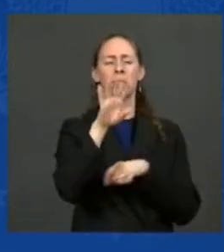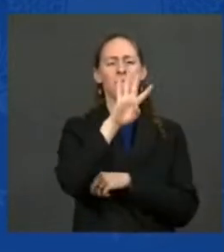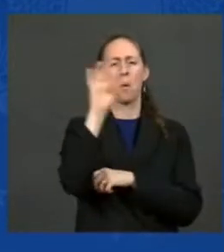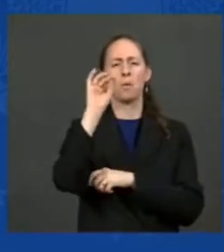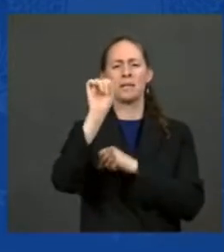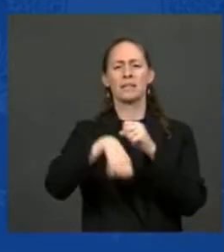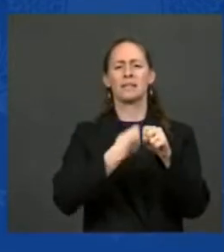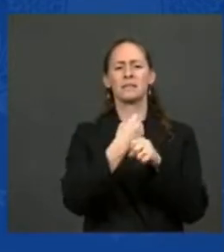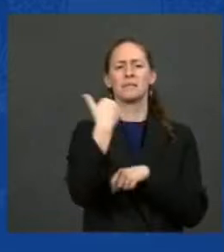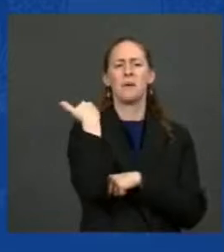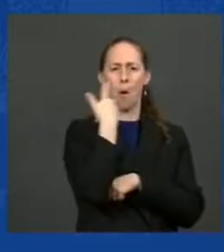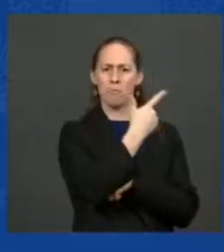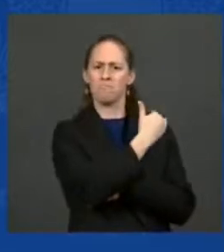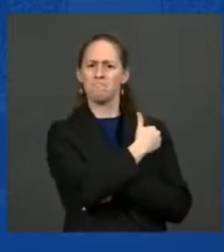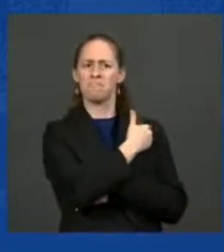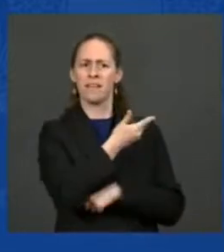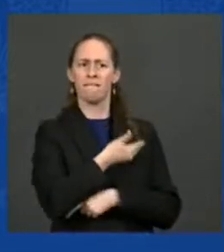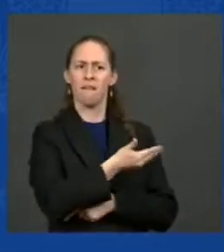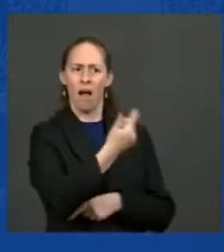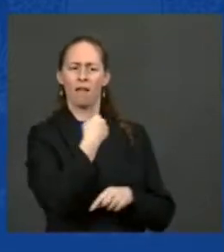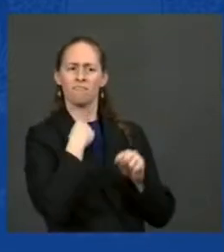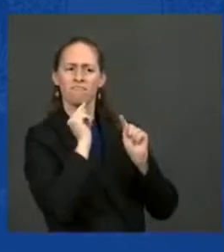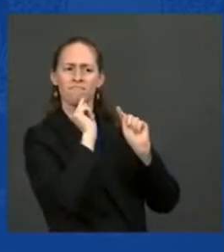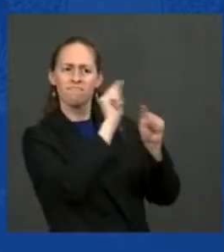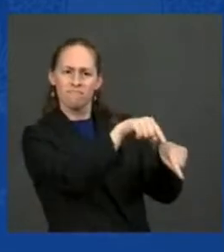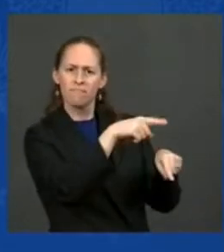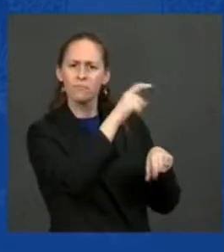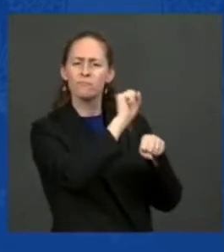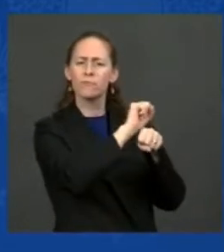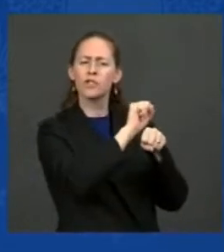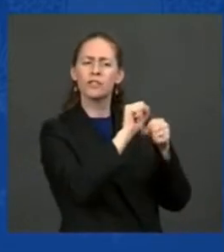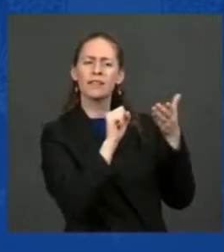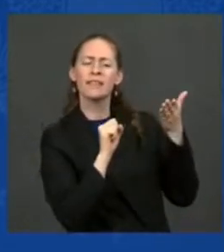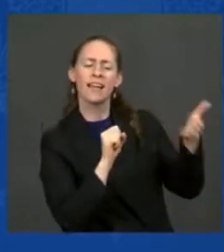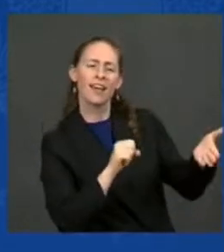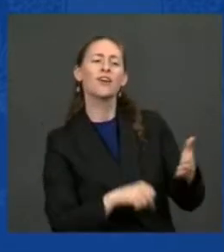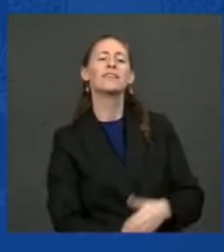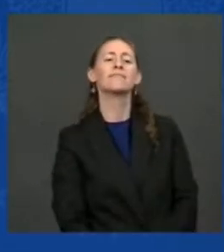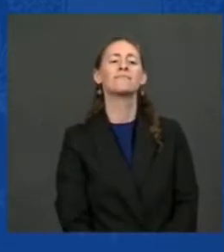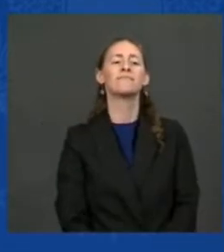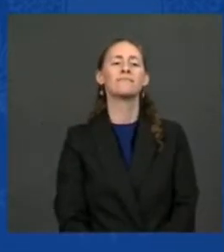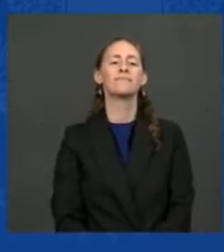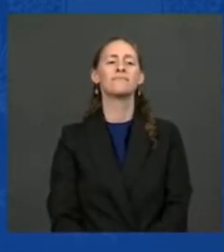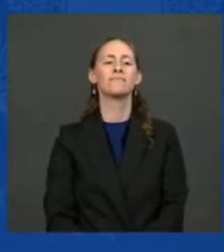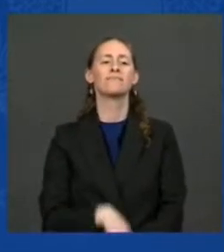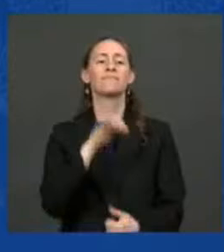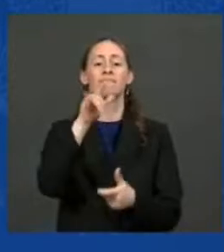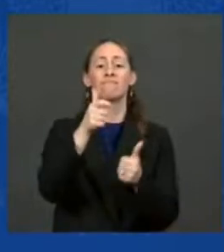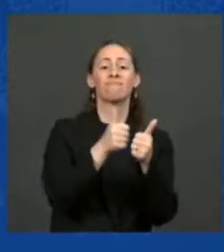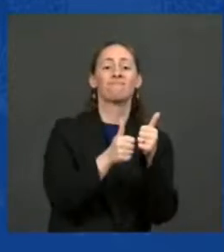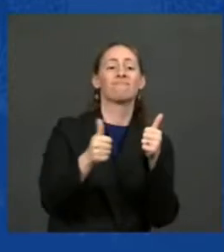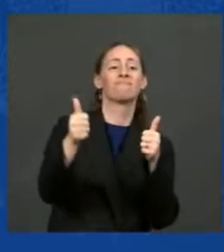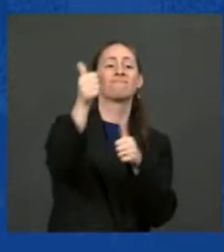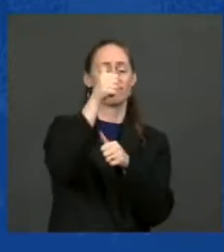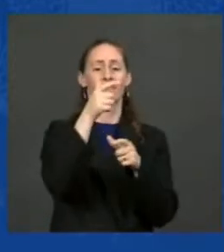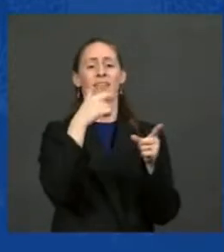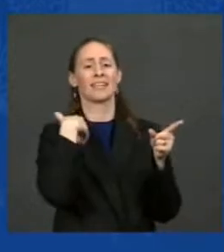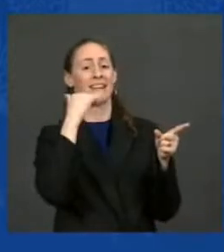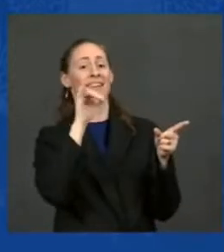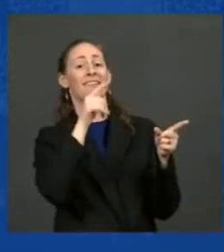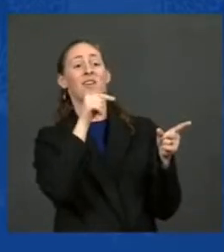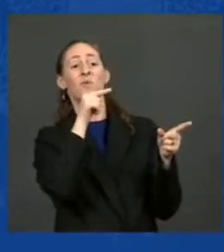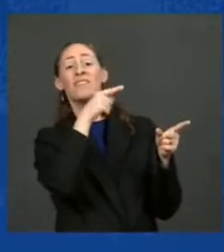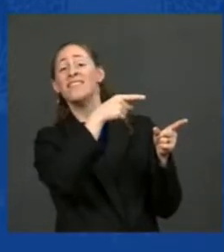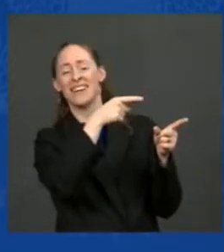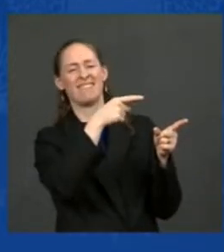staff. And if just a couple of days ago, after a long illness, Eddie Mann, my chief of staff at the Senate office, passed away. And so I want